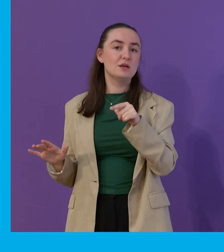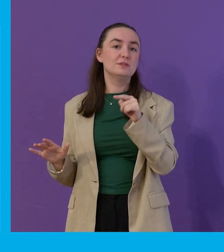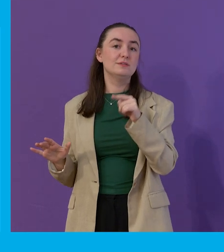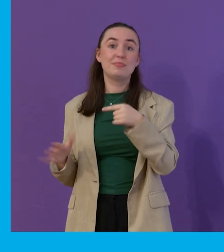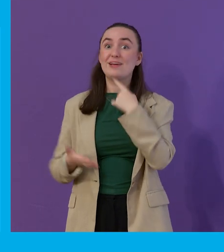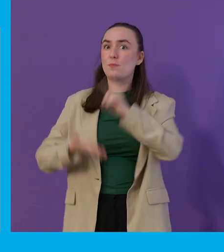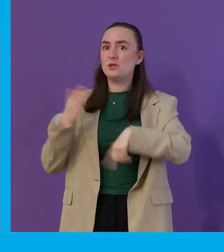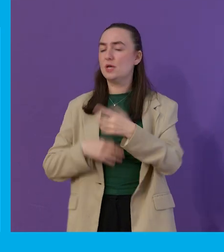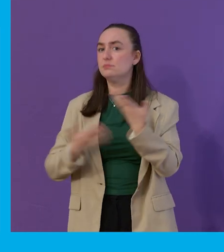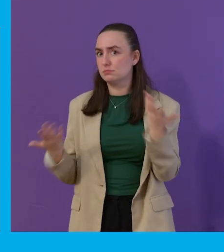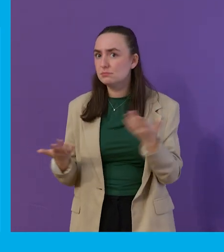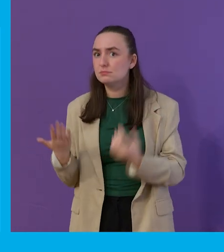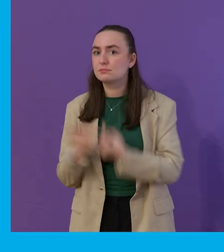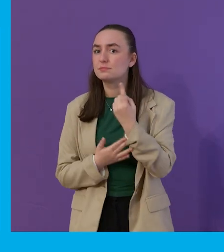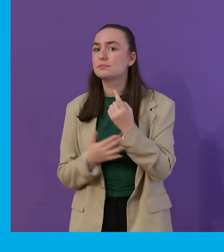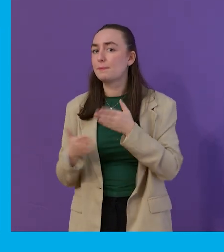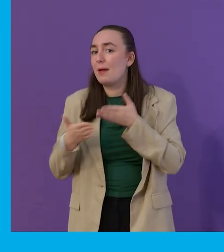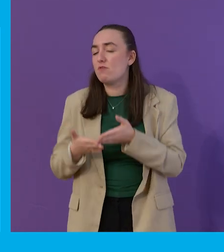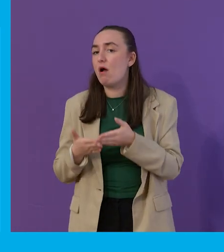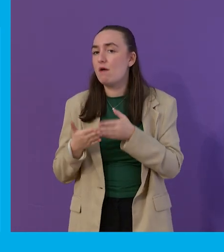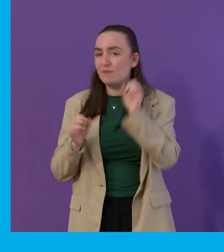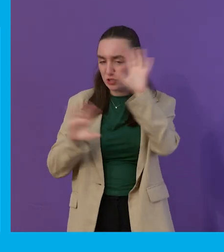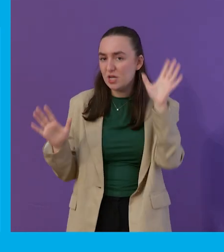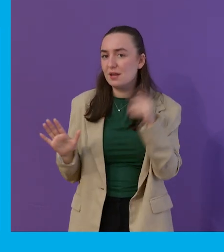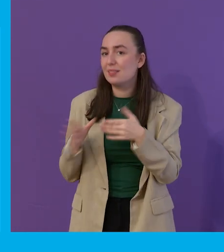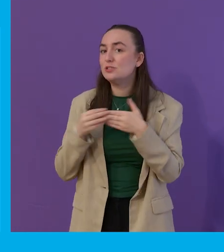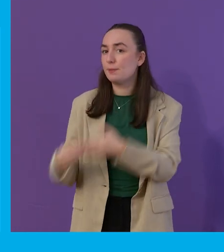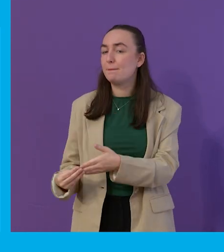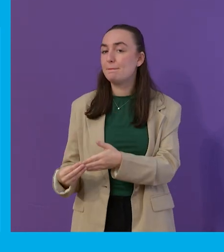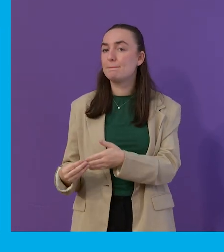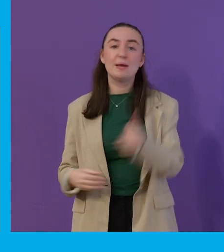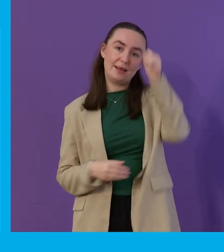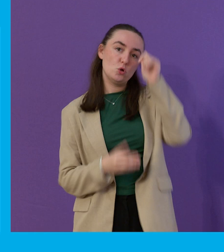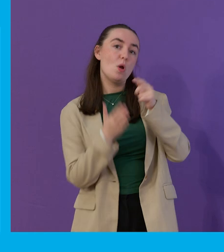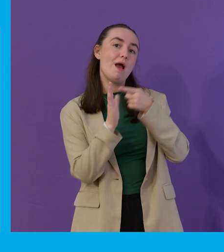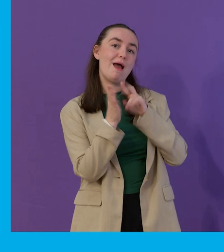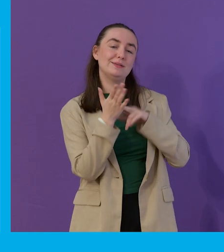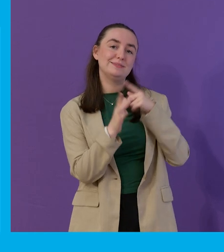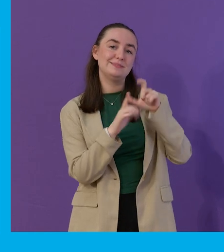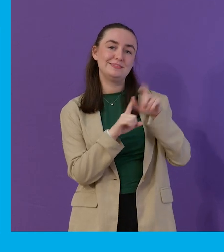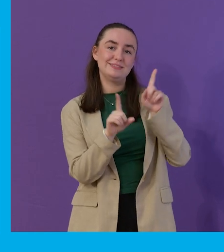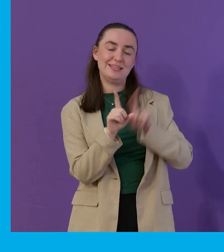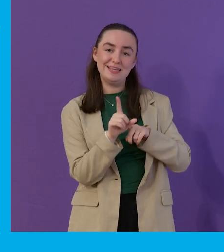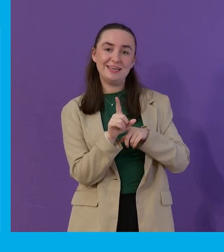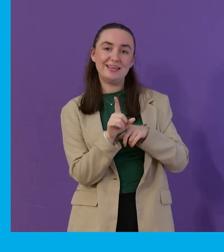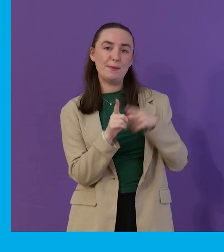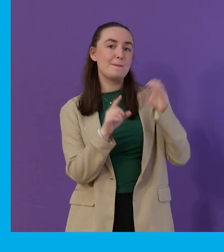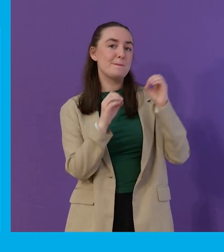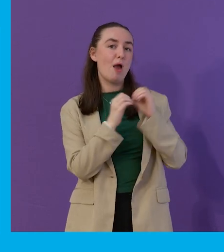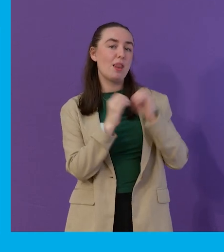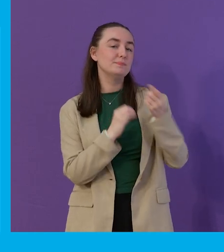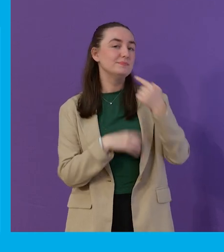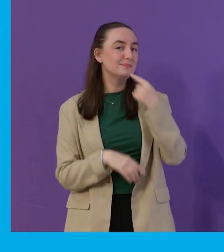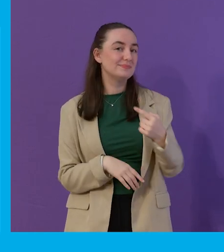had. And I think, something that I know Andy Burnham's been saying that Scotland should have mayors, a mayoral